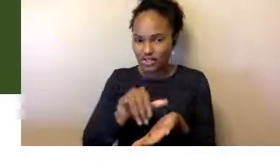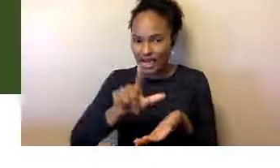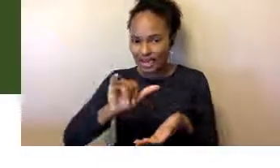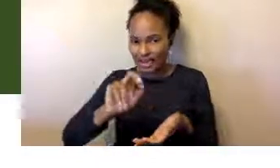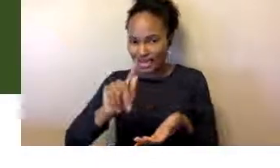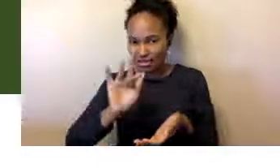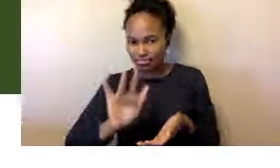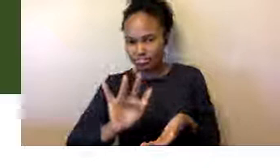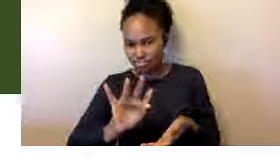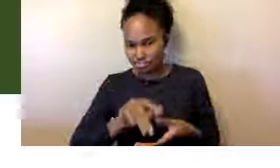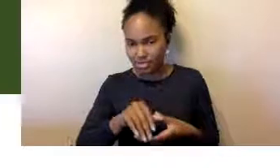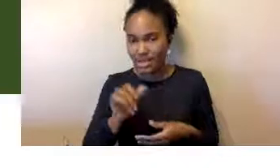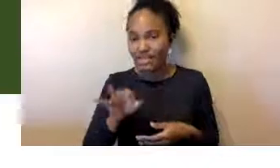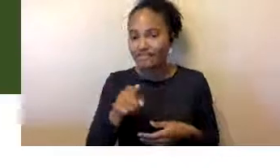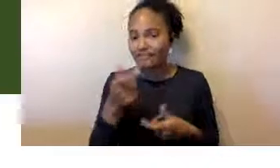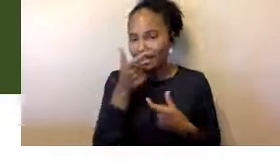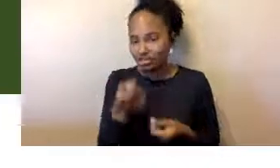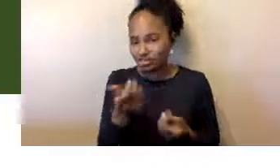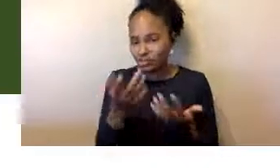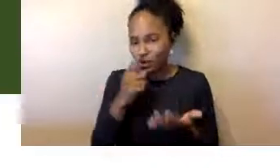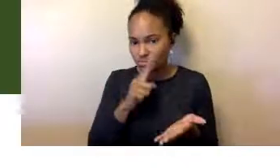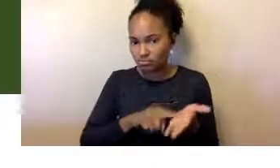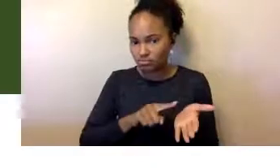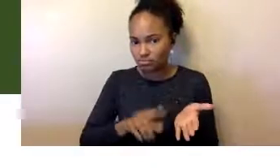anyone is interested in reviewing it.